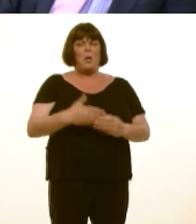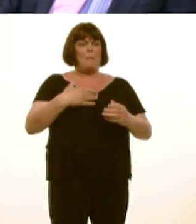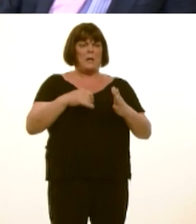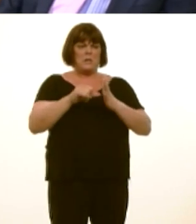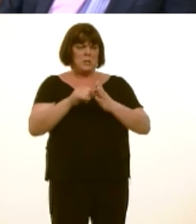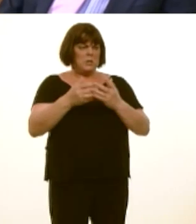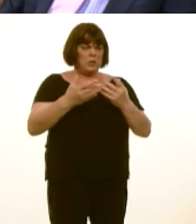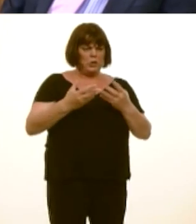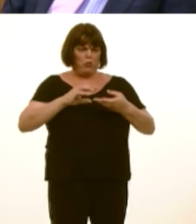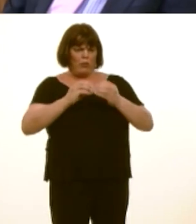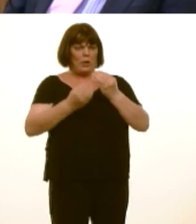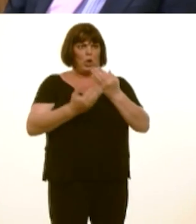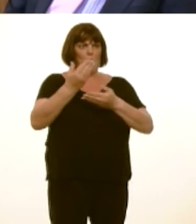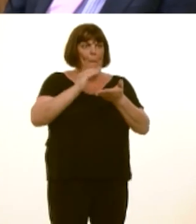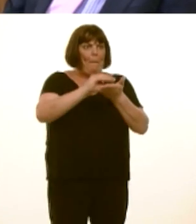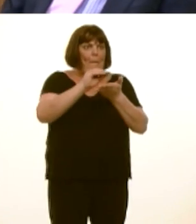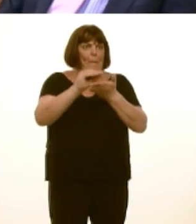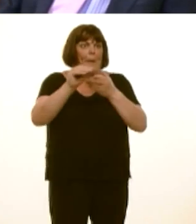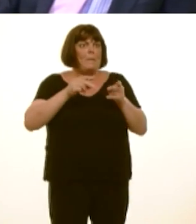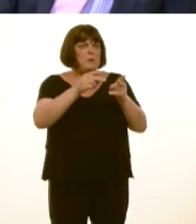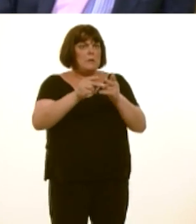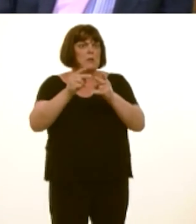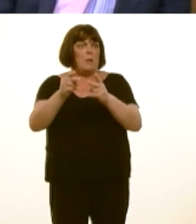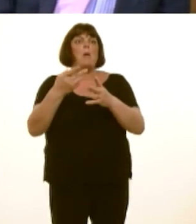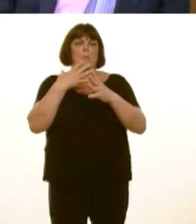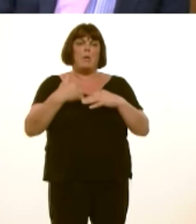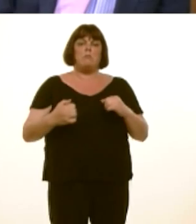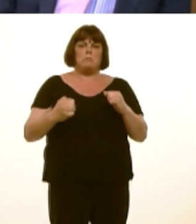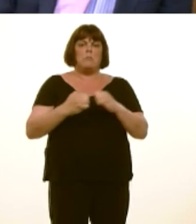to put in place a new payment system, but that has been done. There will be an announcement